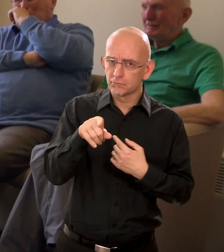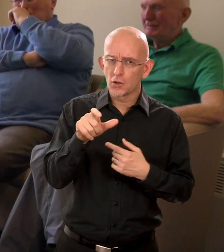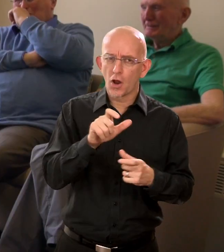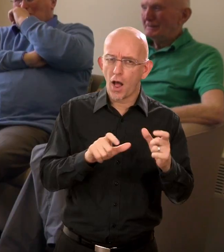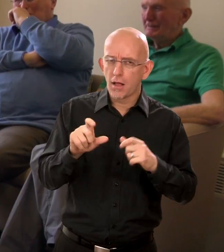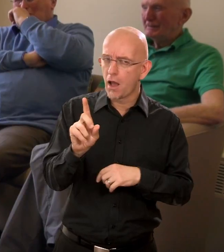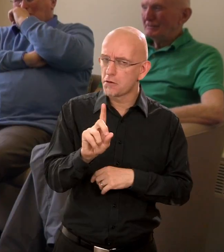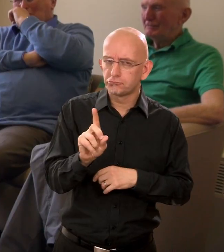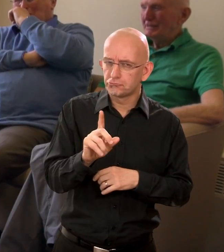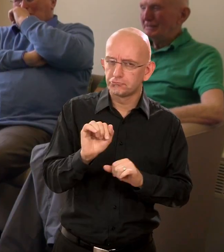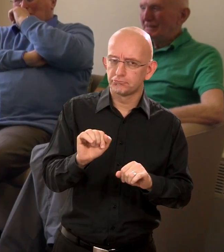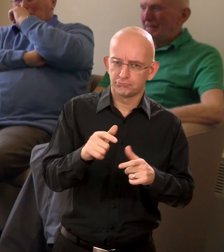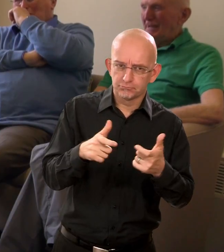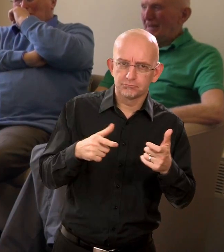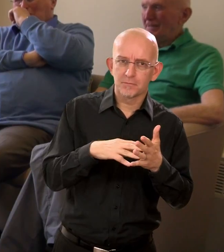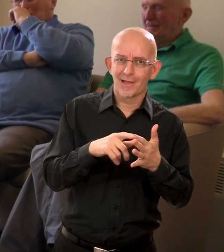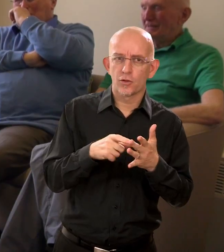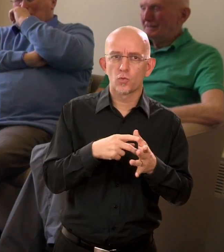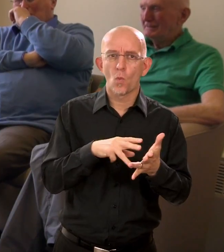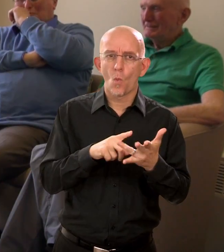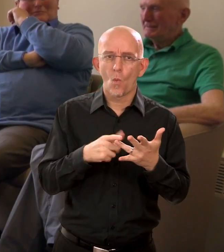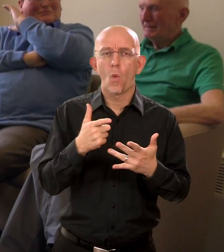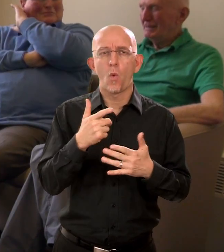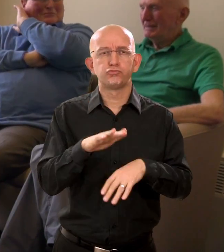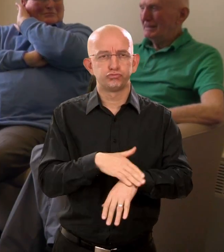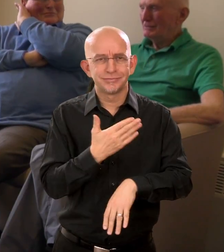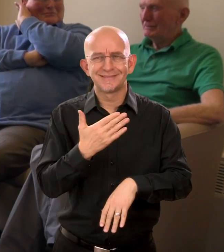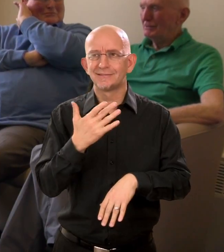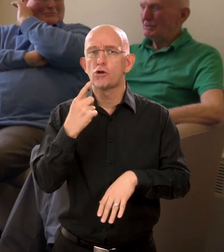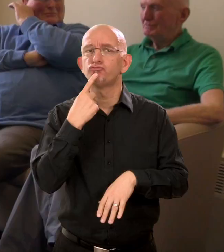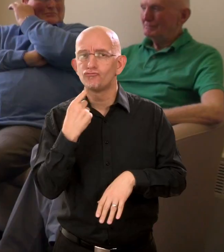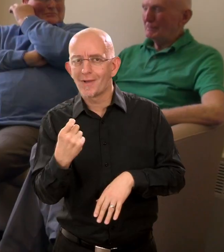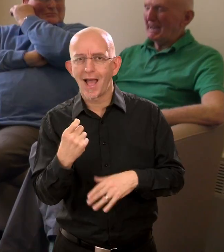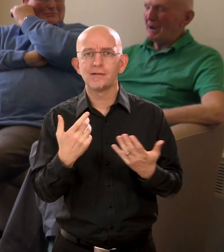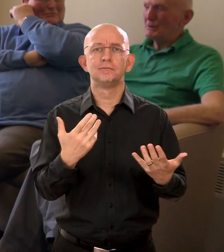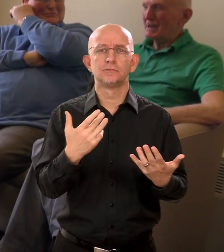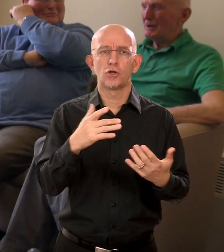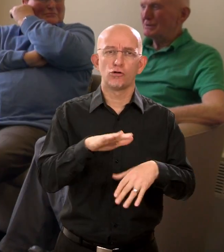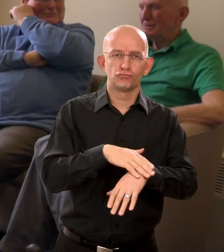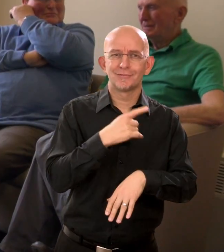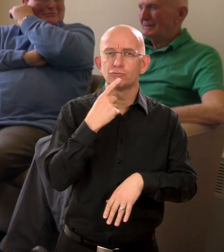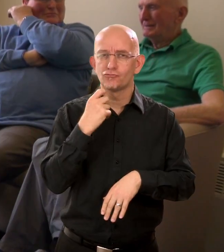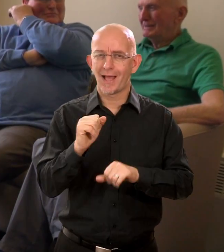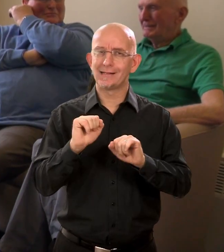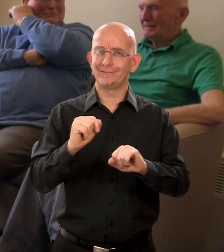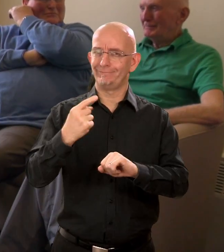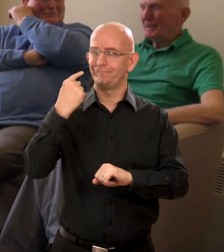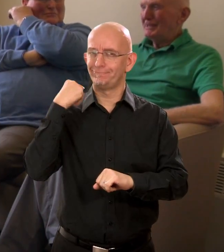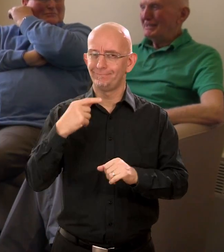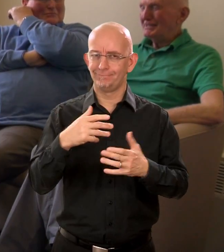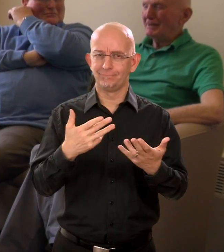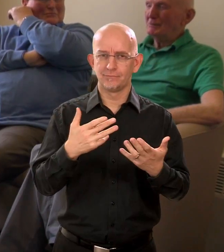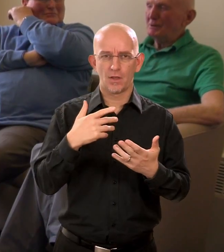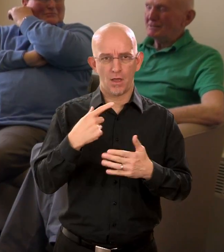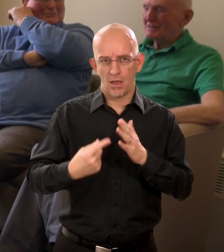green and red Meccano. Green. And yeah, loads of it. We used to spend hours and hours